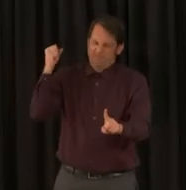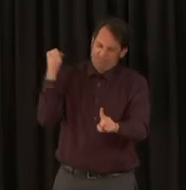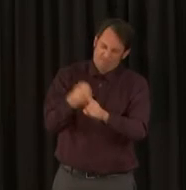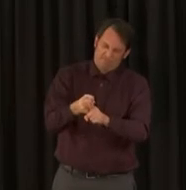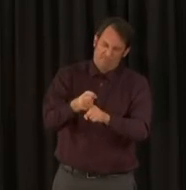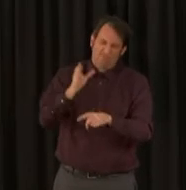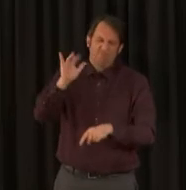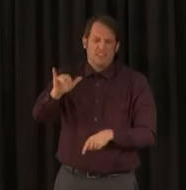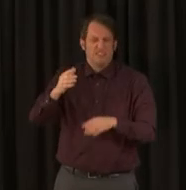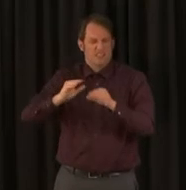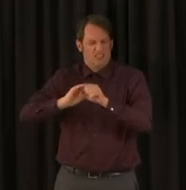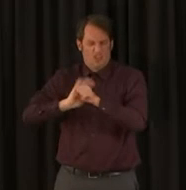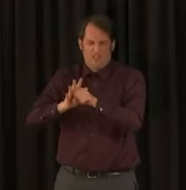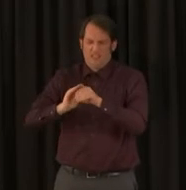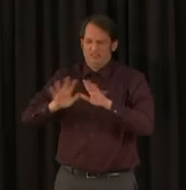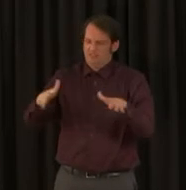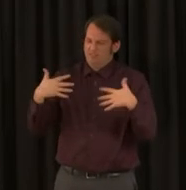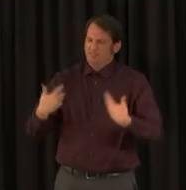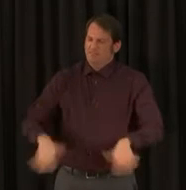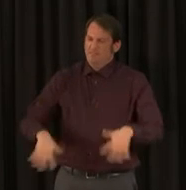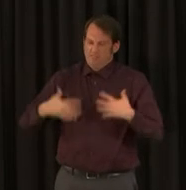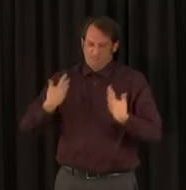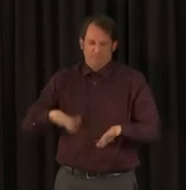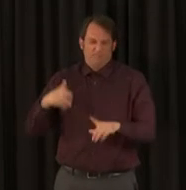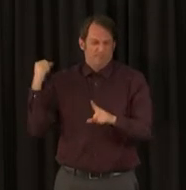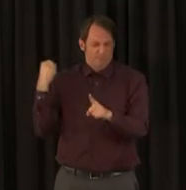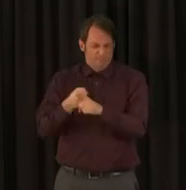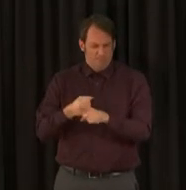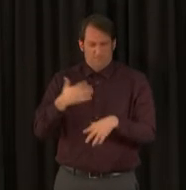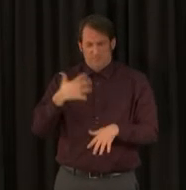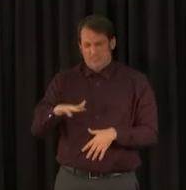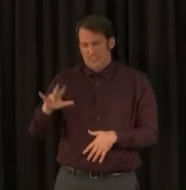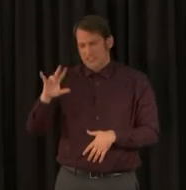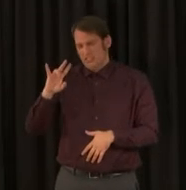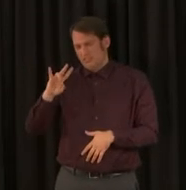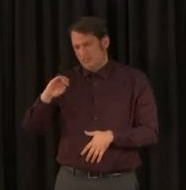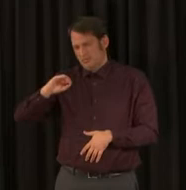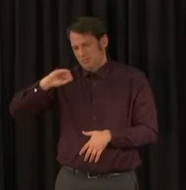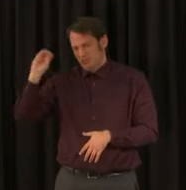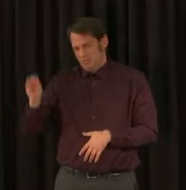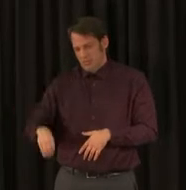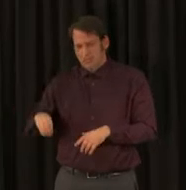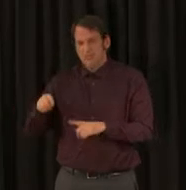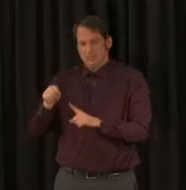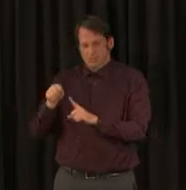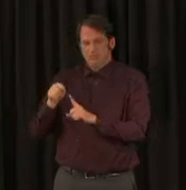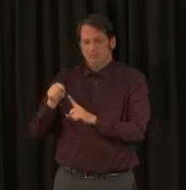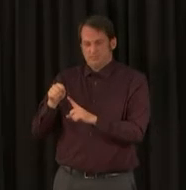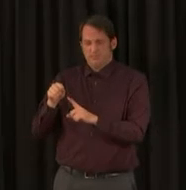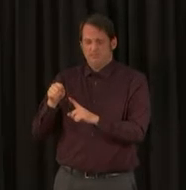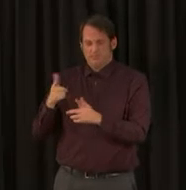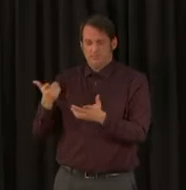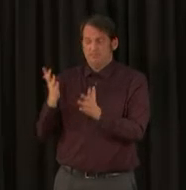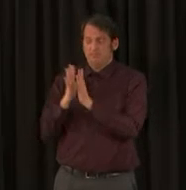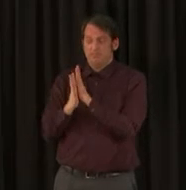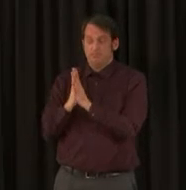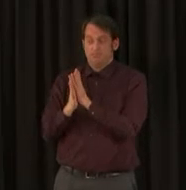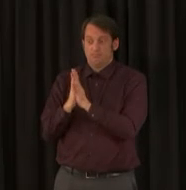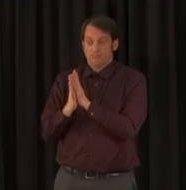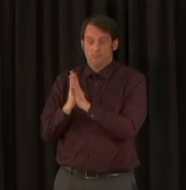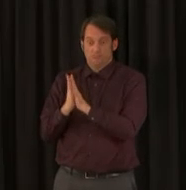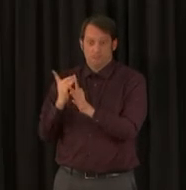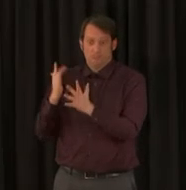Downtown DC, as you know, is about 76% office space. And so the regular foot traffic that supports our